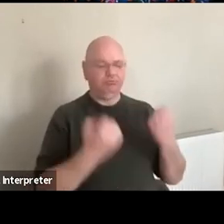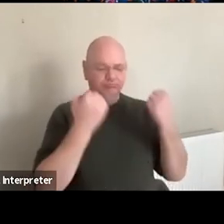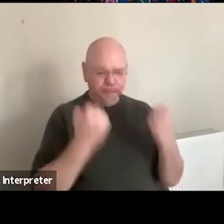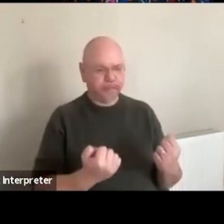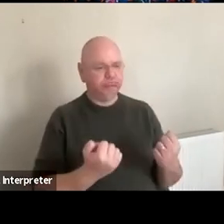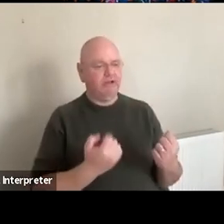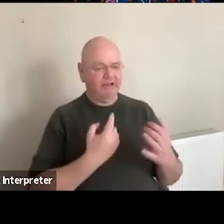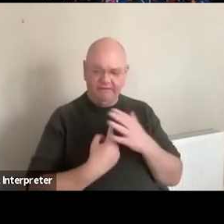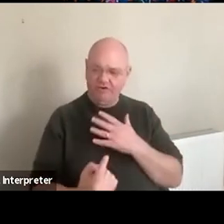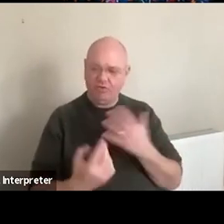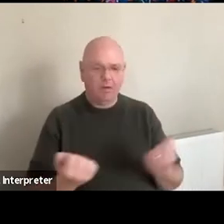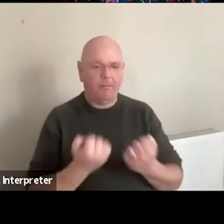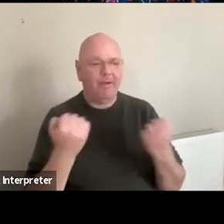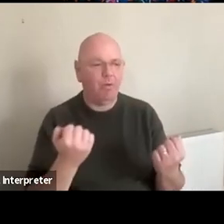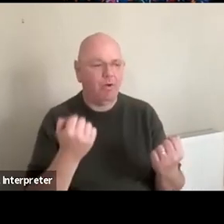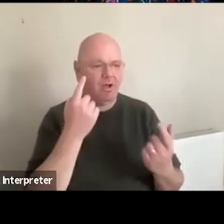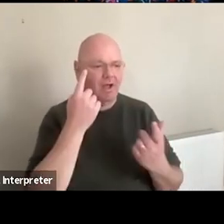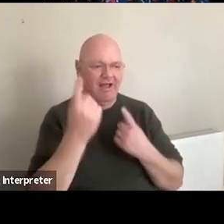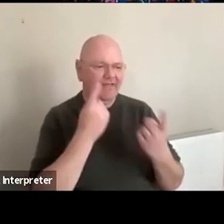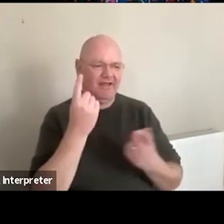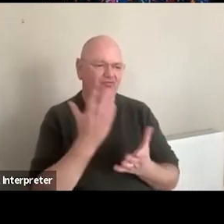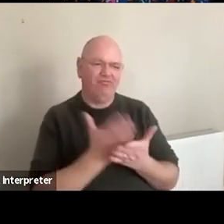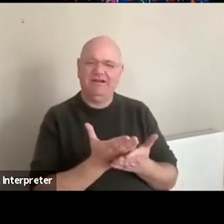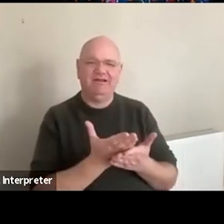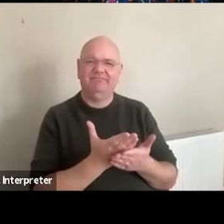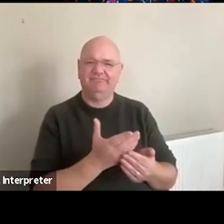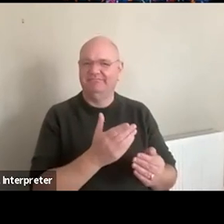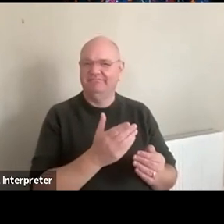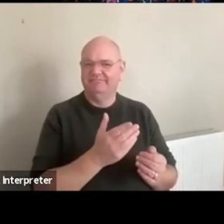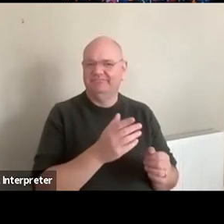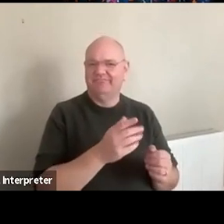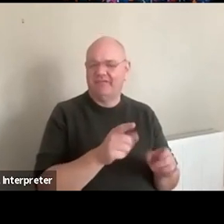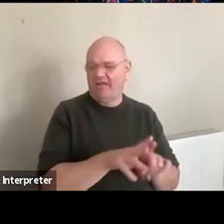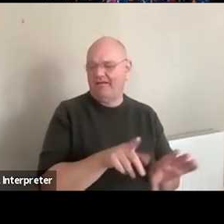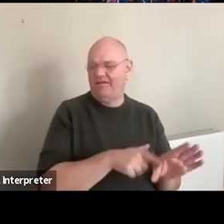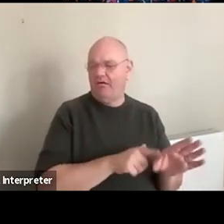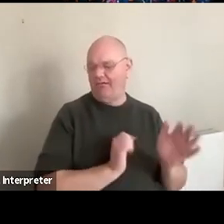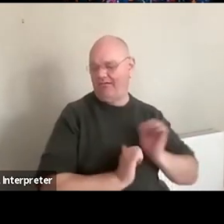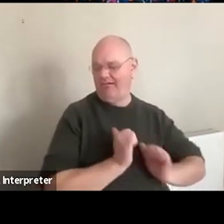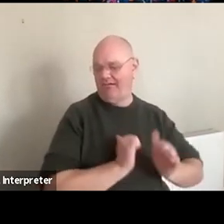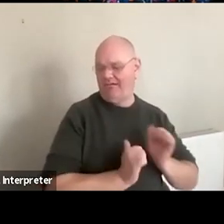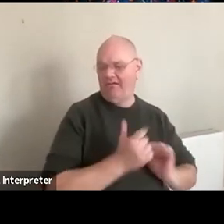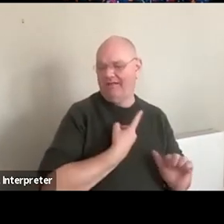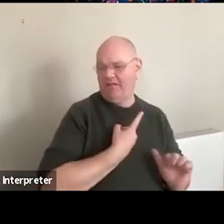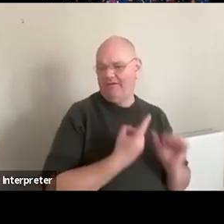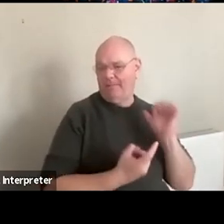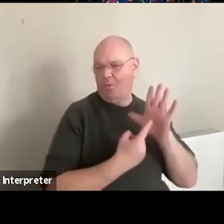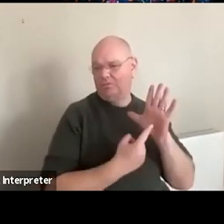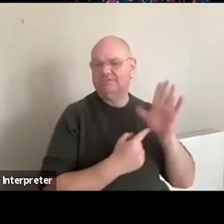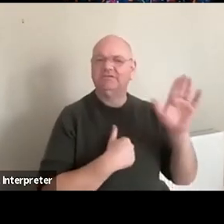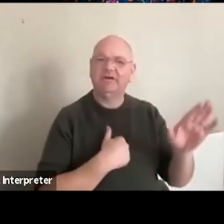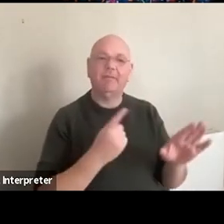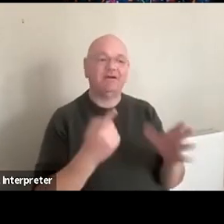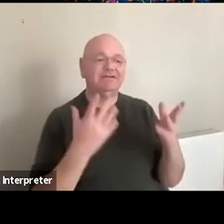empowerment was somewhat of very, very young hubris. And now, as I've gotten older, as I've